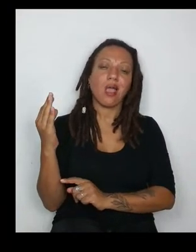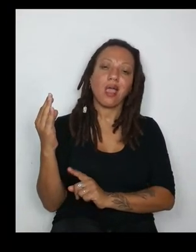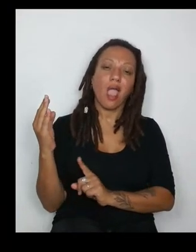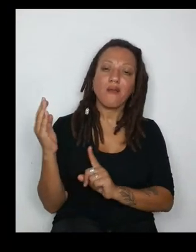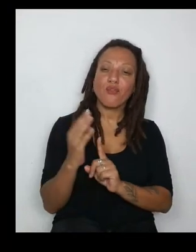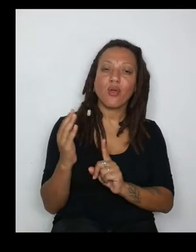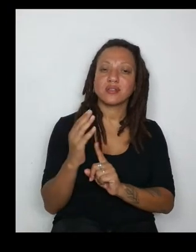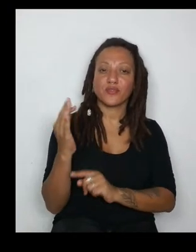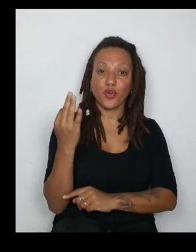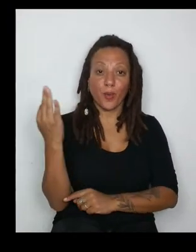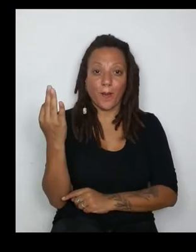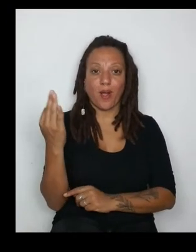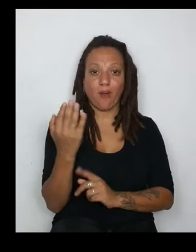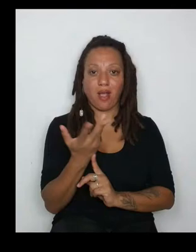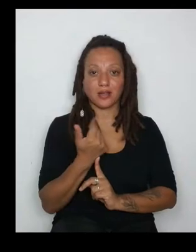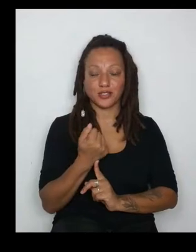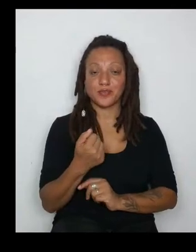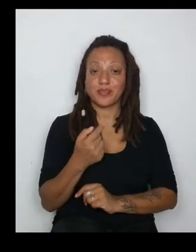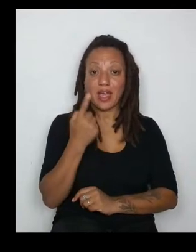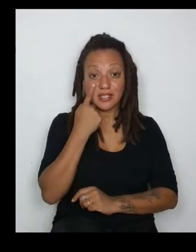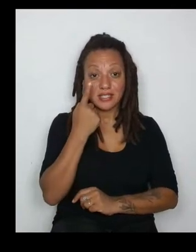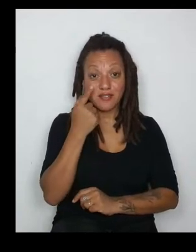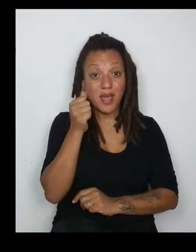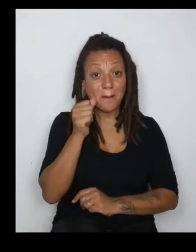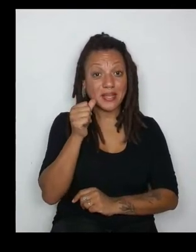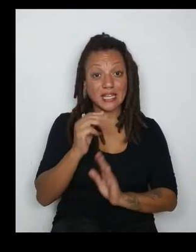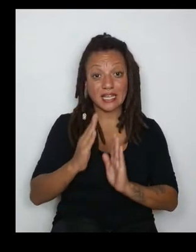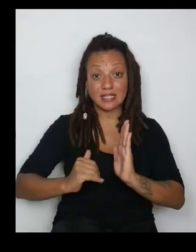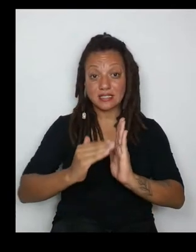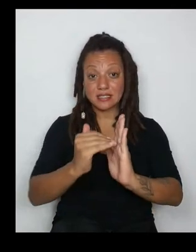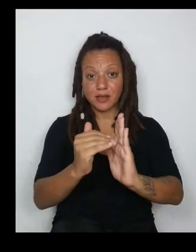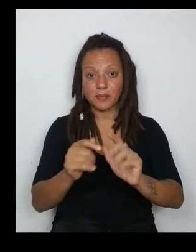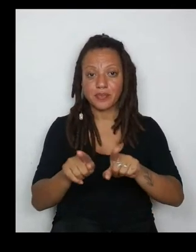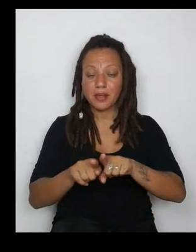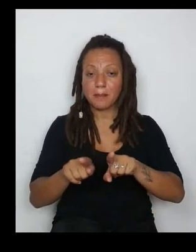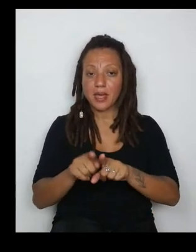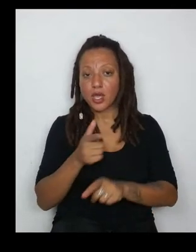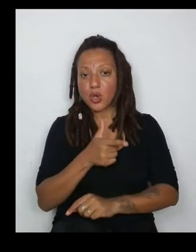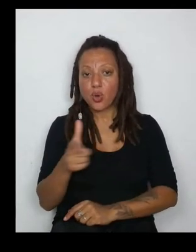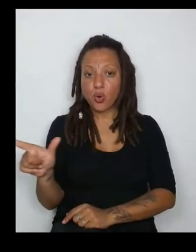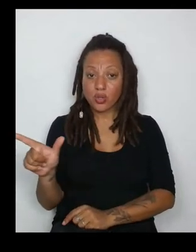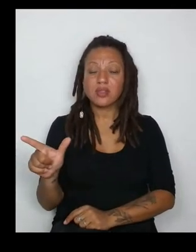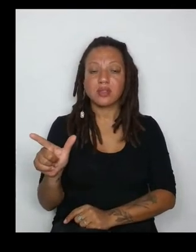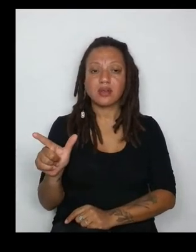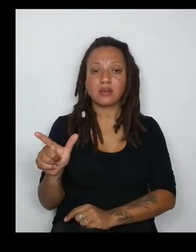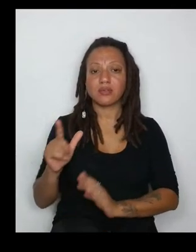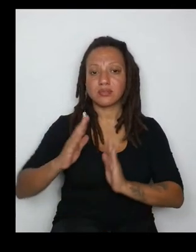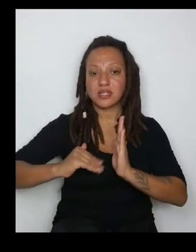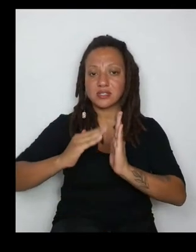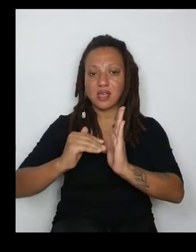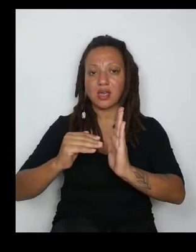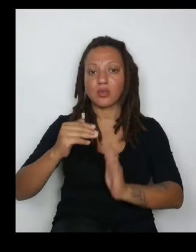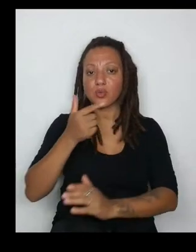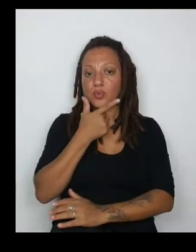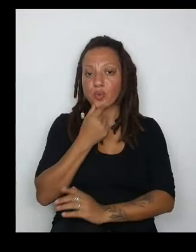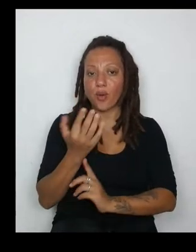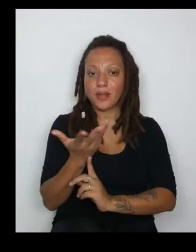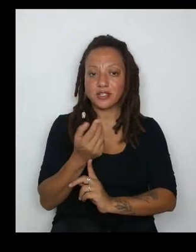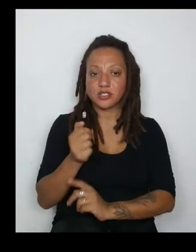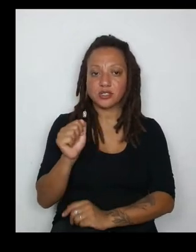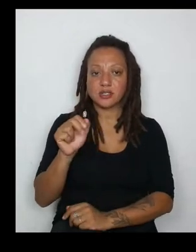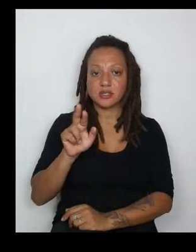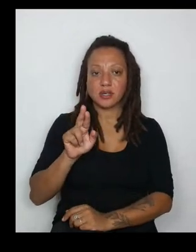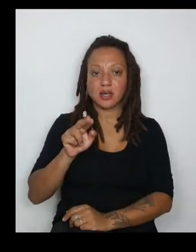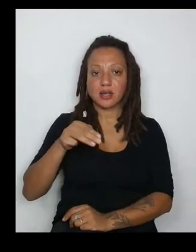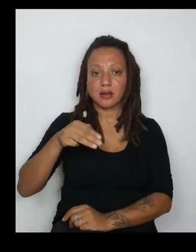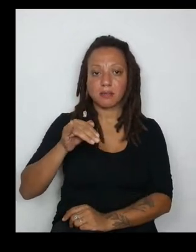another one uh of armitage's paintings in which he's um you know taken a river in uh kenya